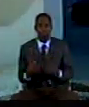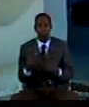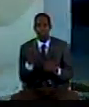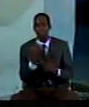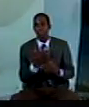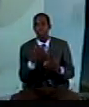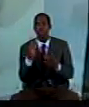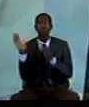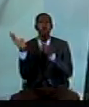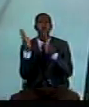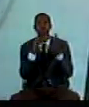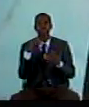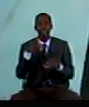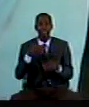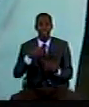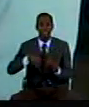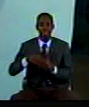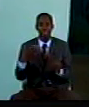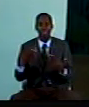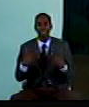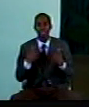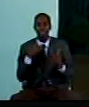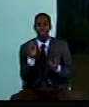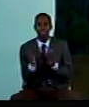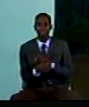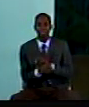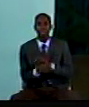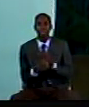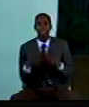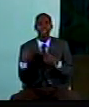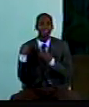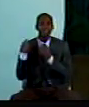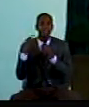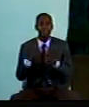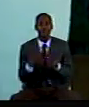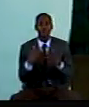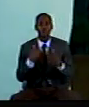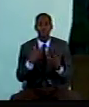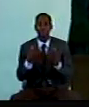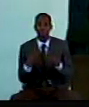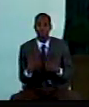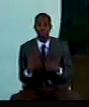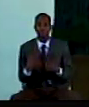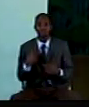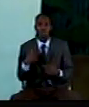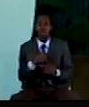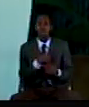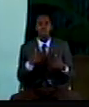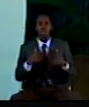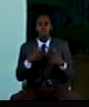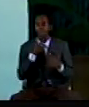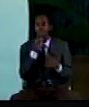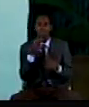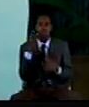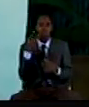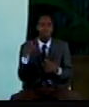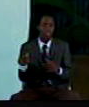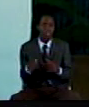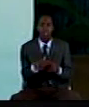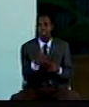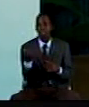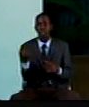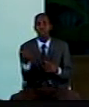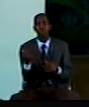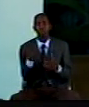changed. And since you have come, we have not seen any crusade in